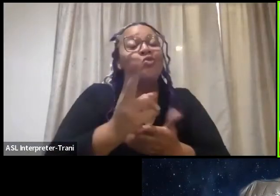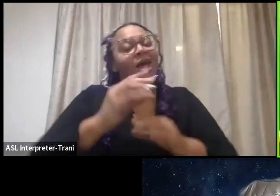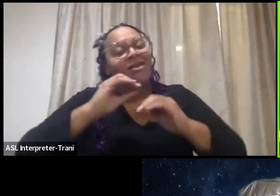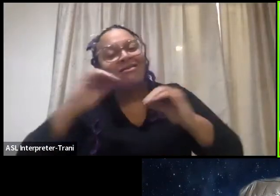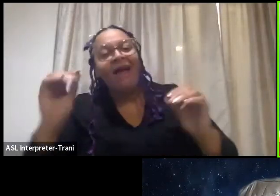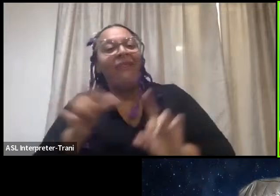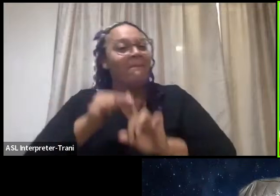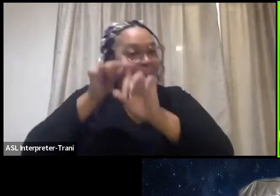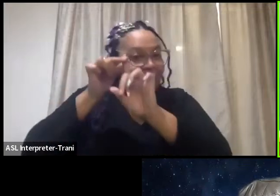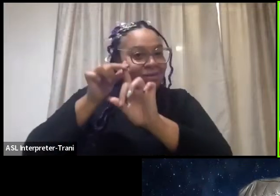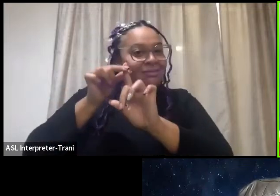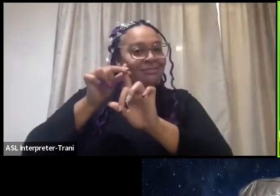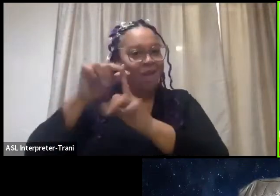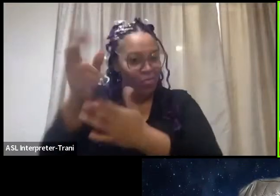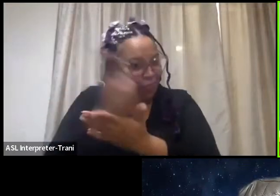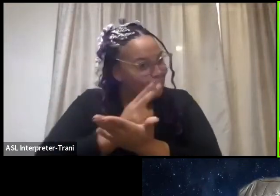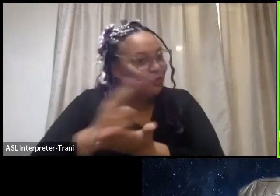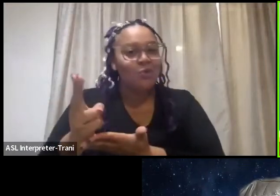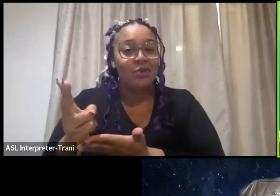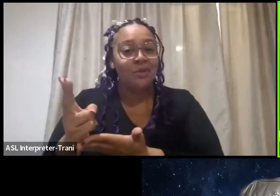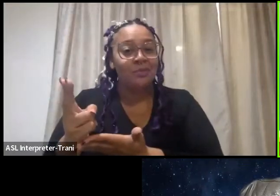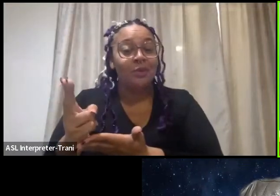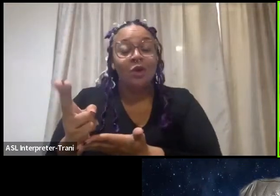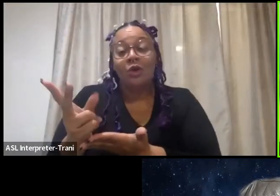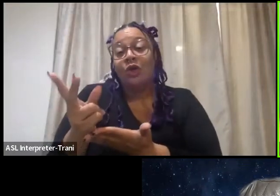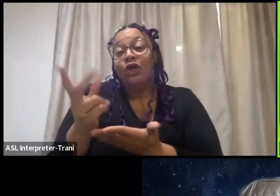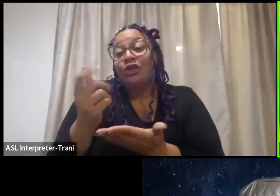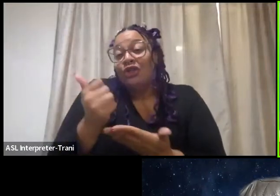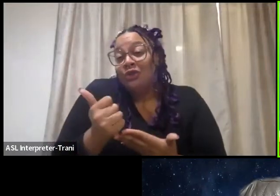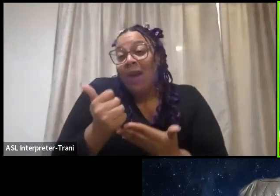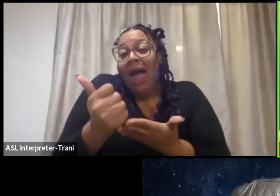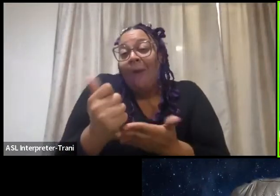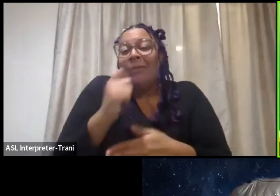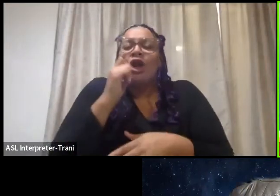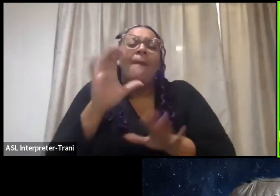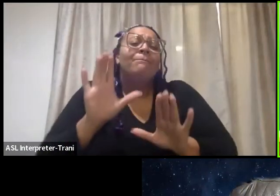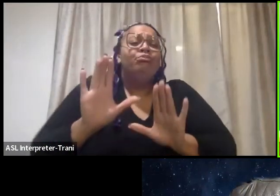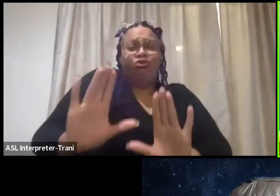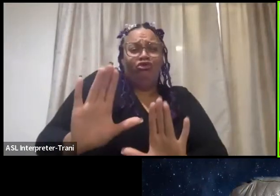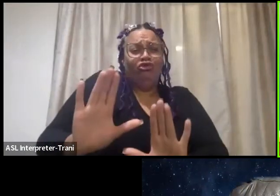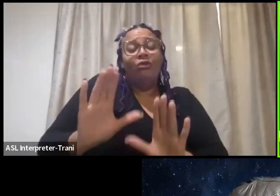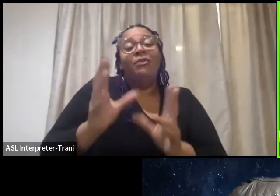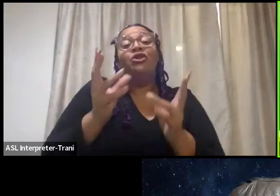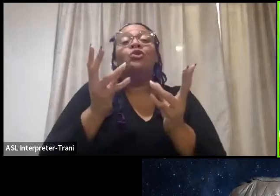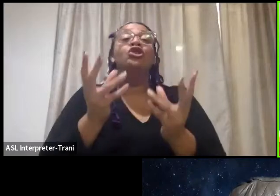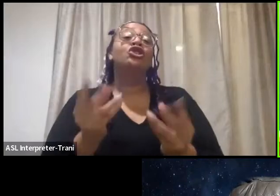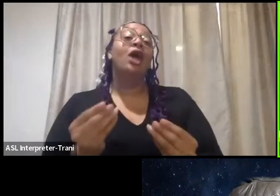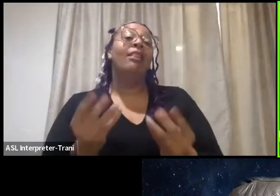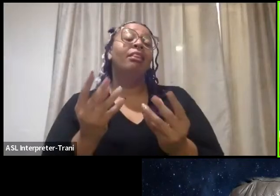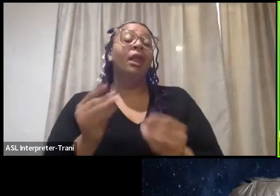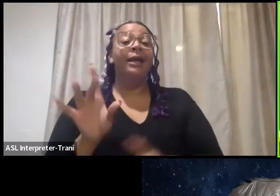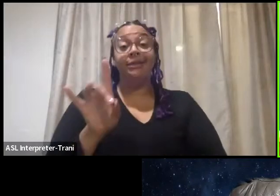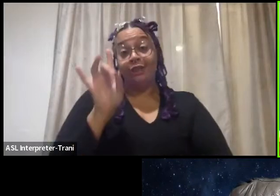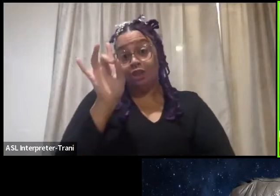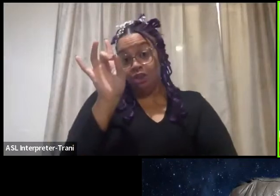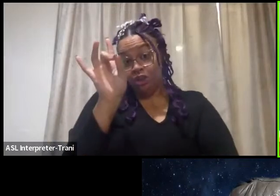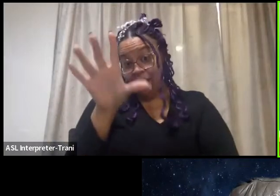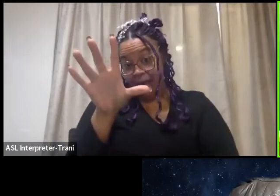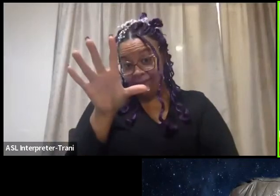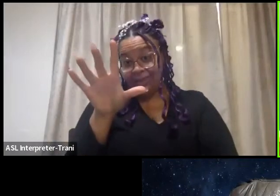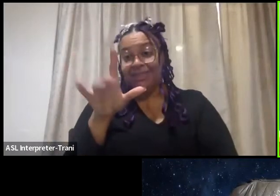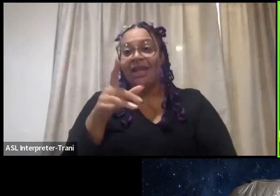to help. I won't say push. I'll say gently suggest that you